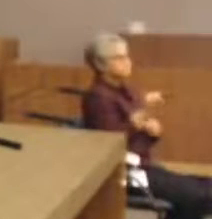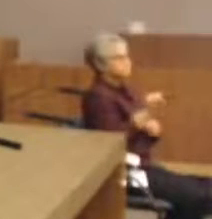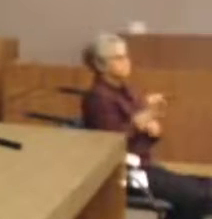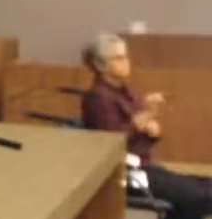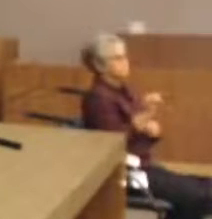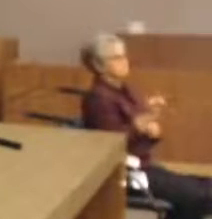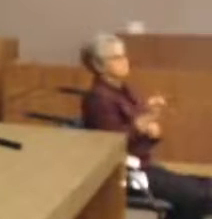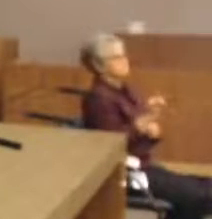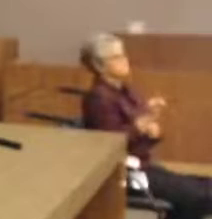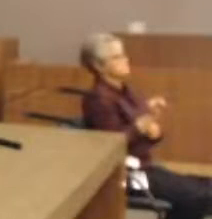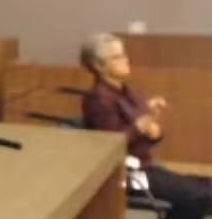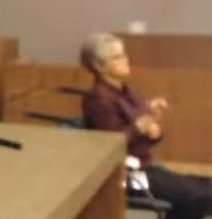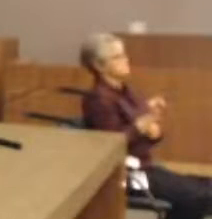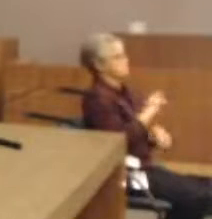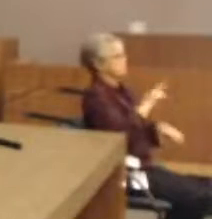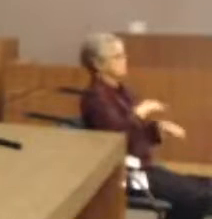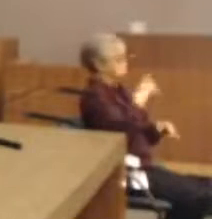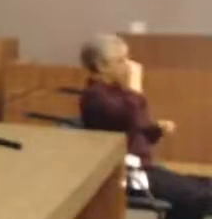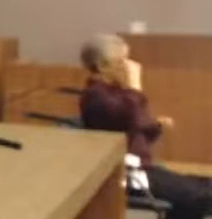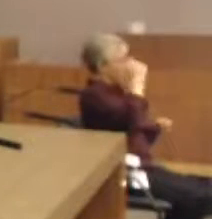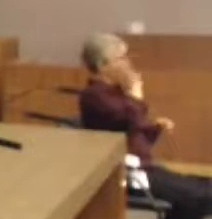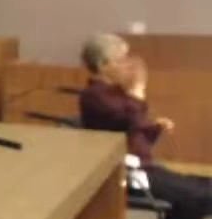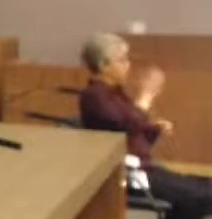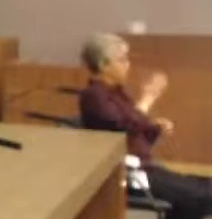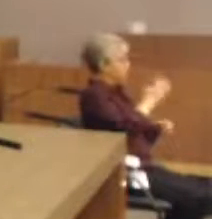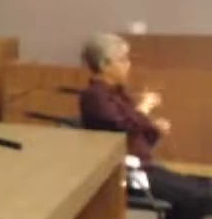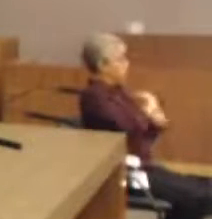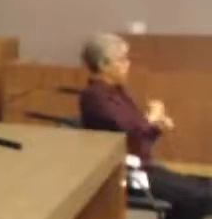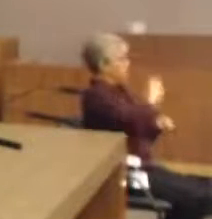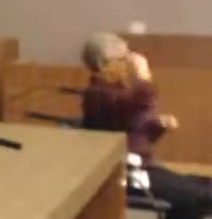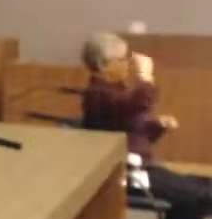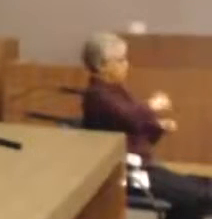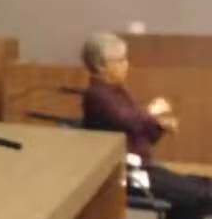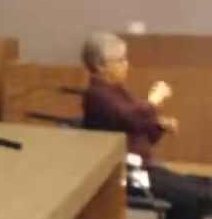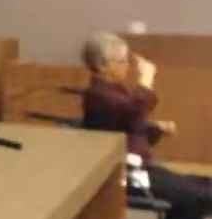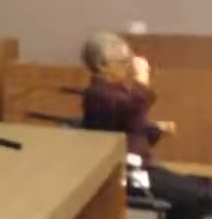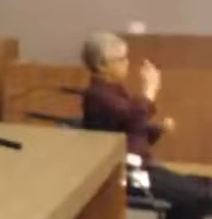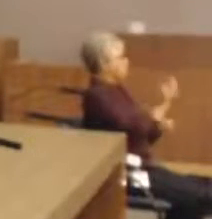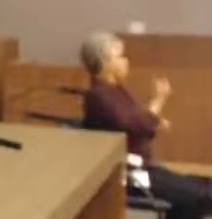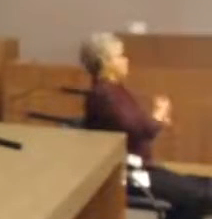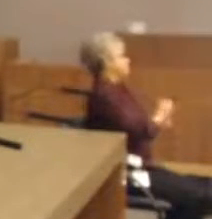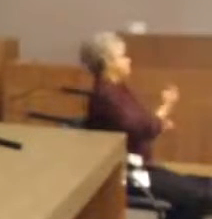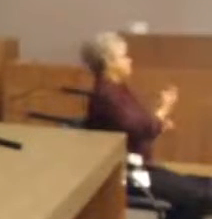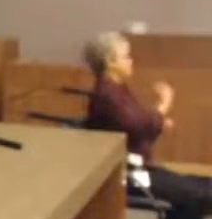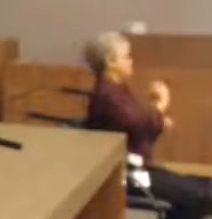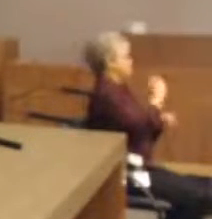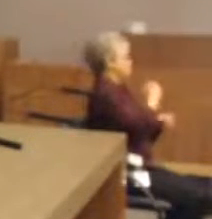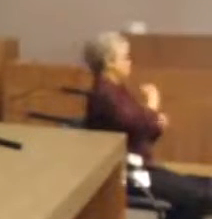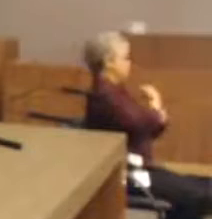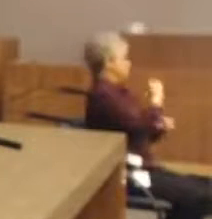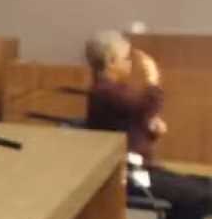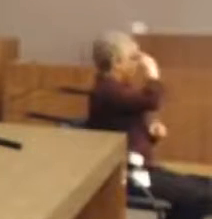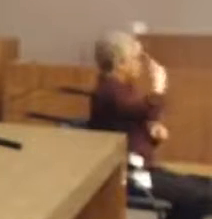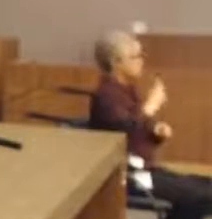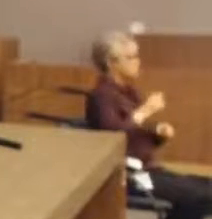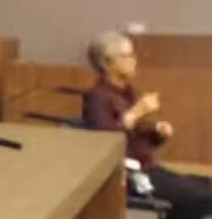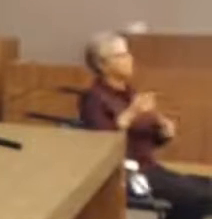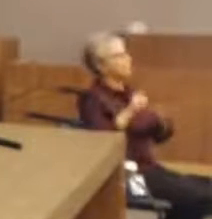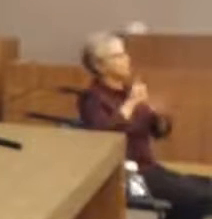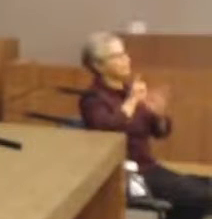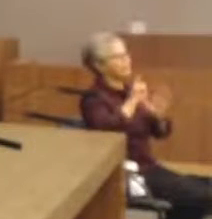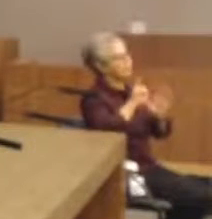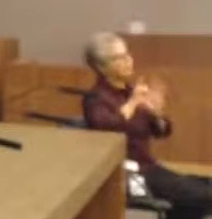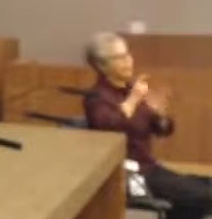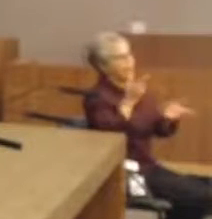make sense, to make the memory make sense. So that will happen. It just takes time. So what do we do with victims of rape